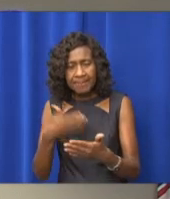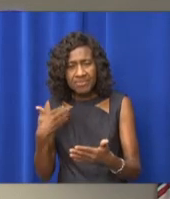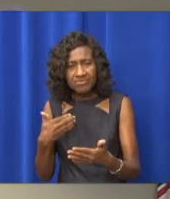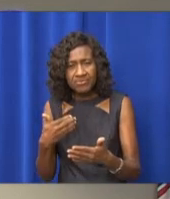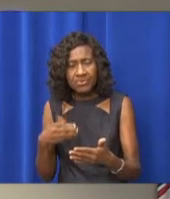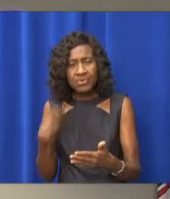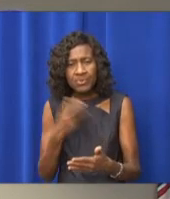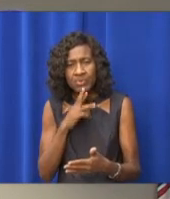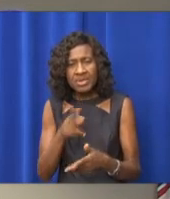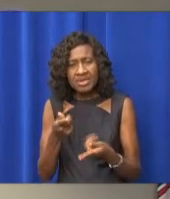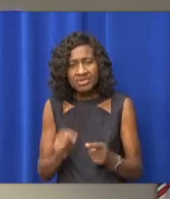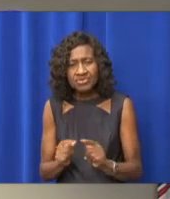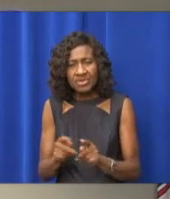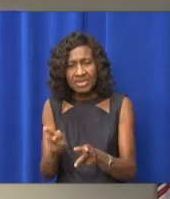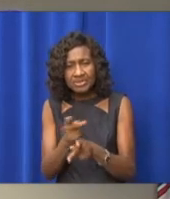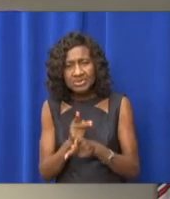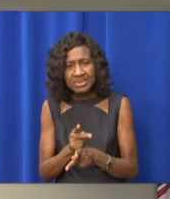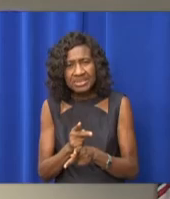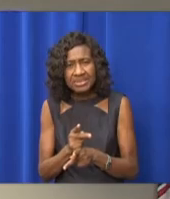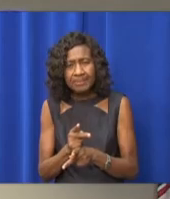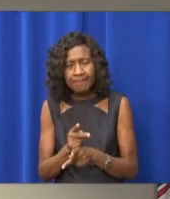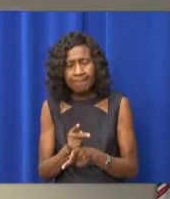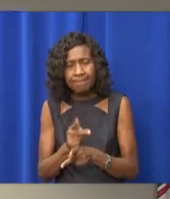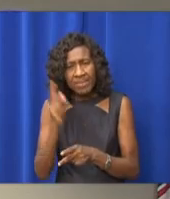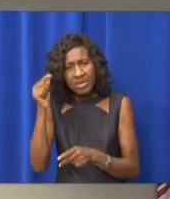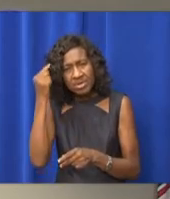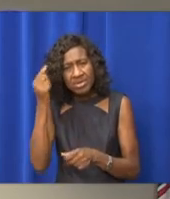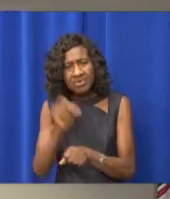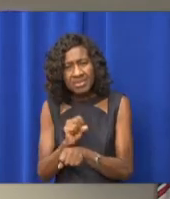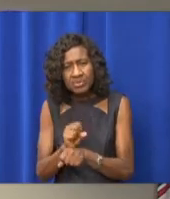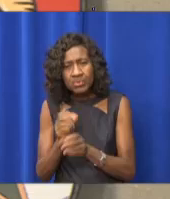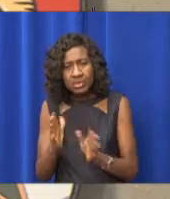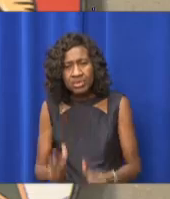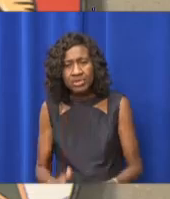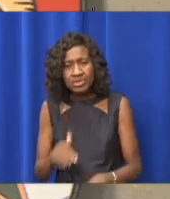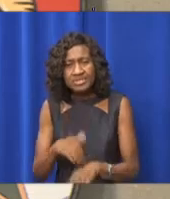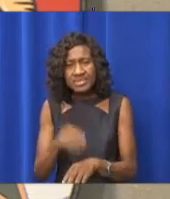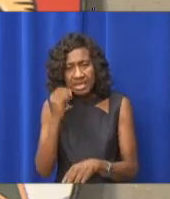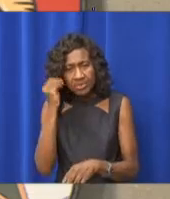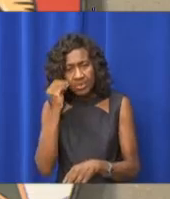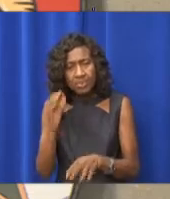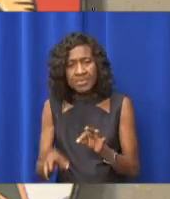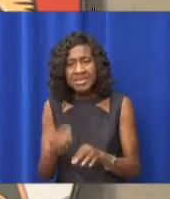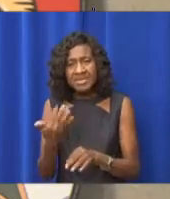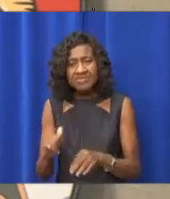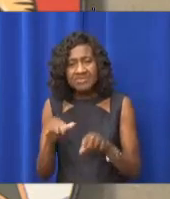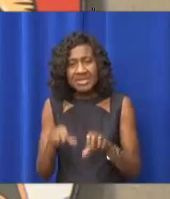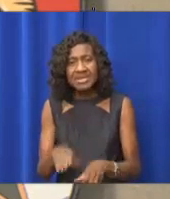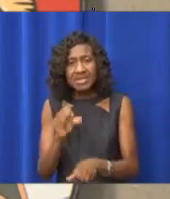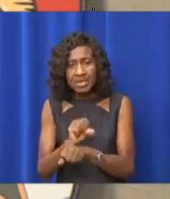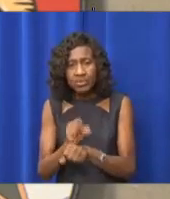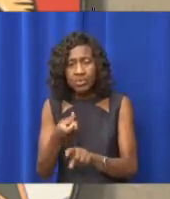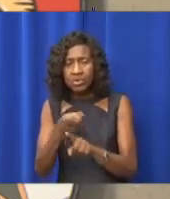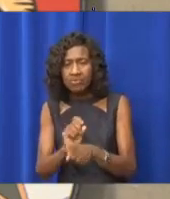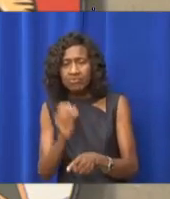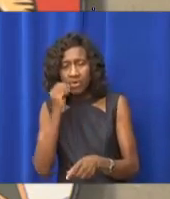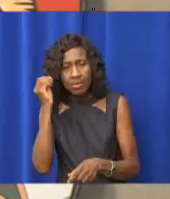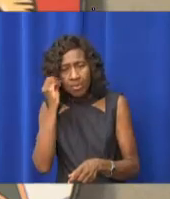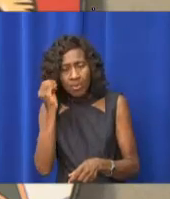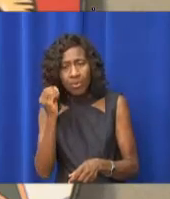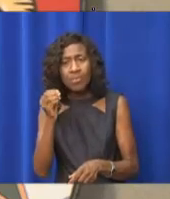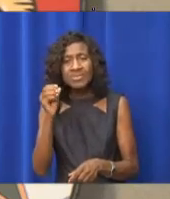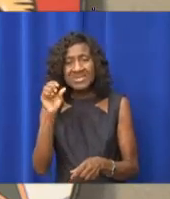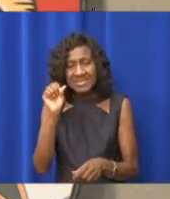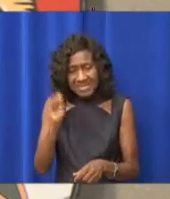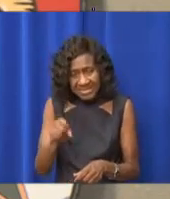we are trying to keep as many civil servants as home at the moment. Those that can work from home and can operate from home should do so.